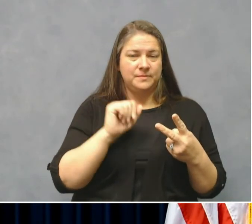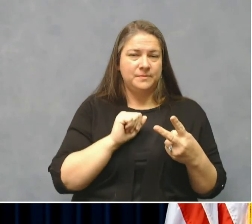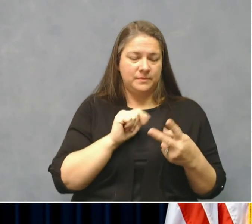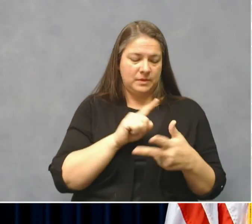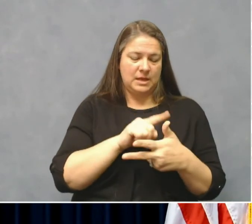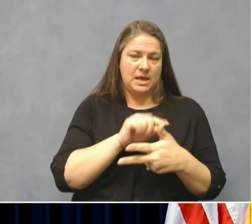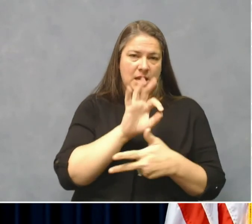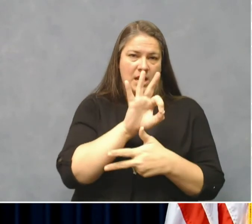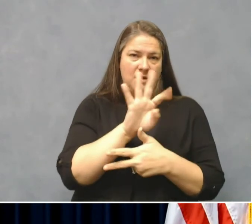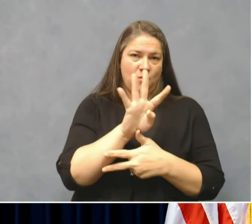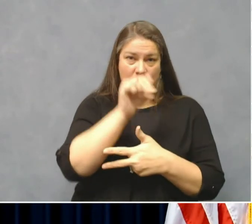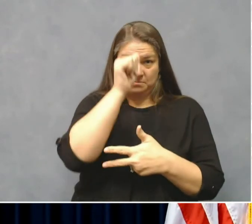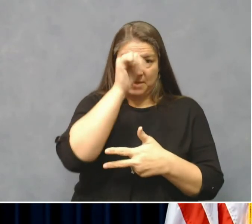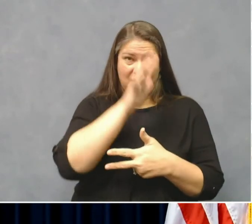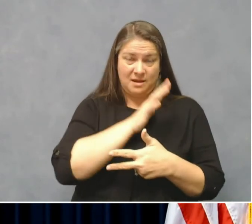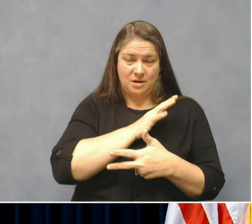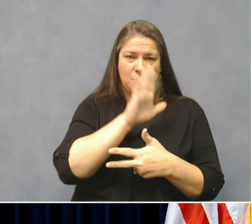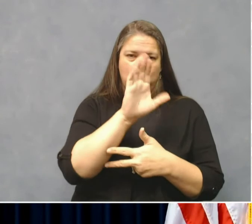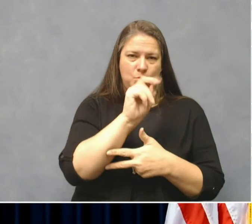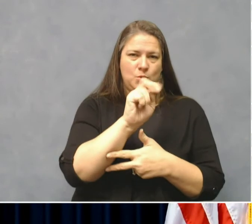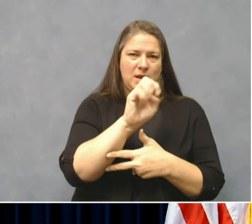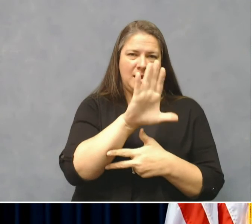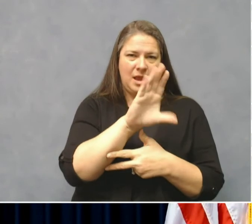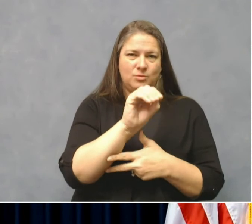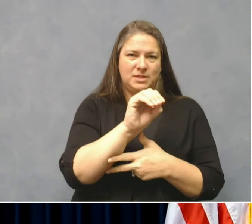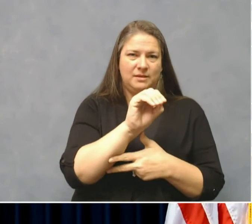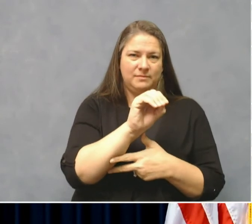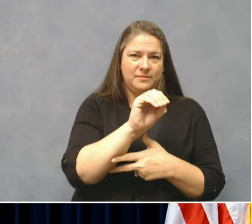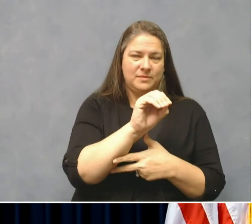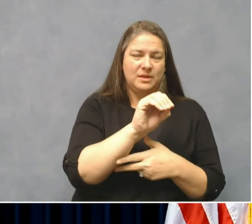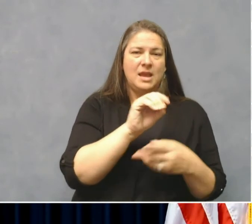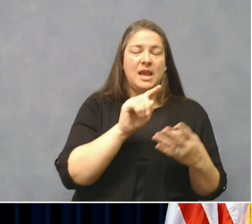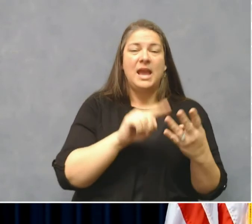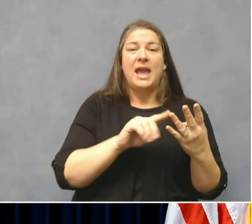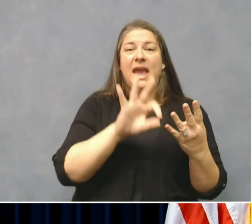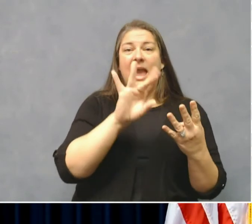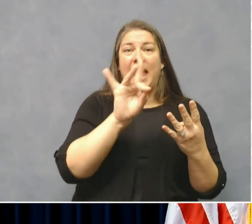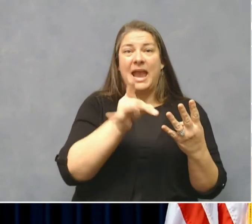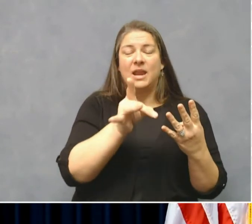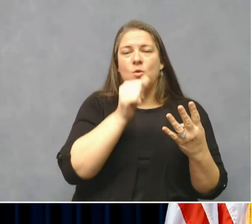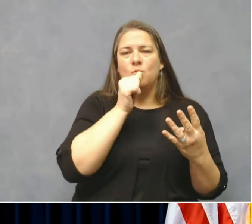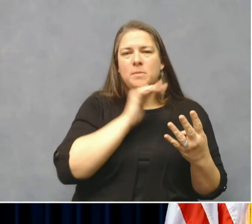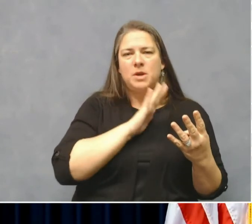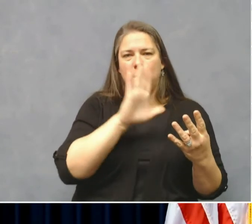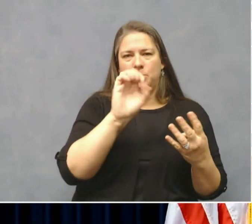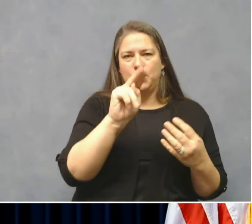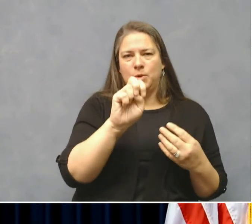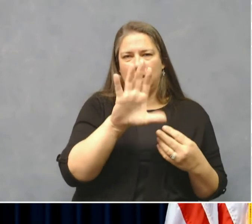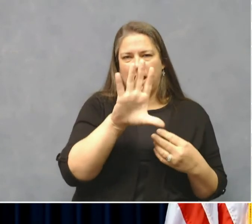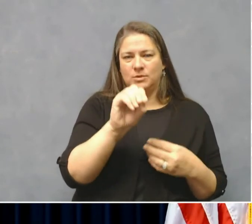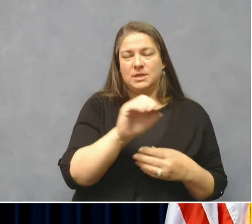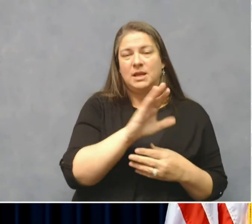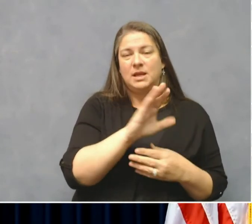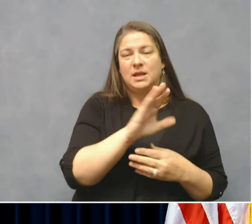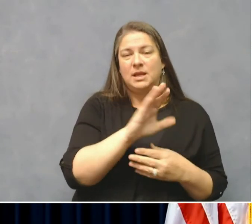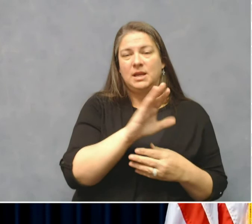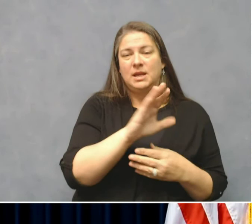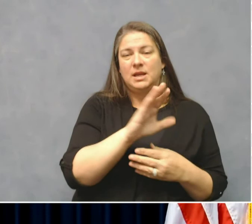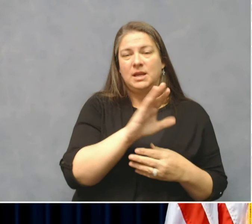94-year-old man from Boone County. An 80-year-old woman from Boone County. An 82-year-old man